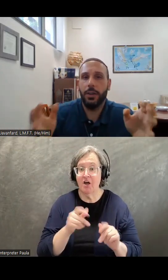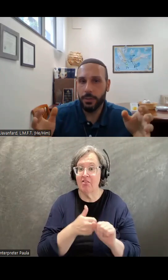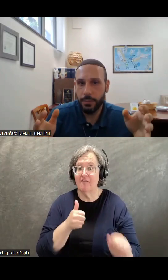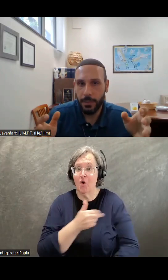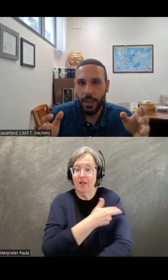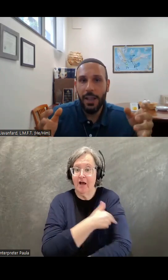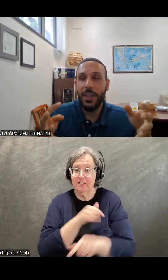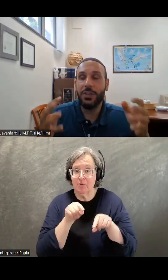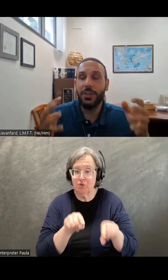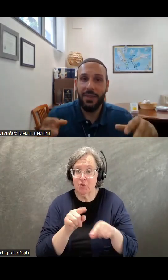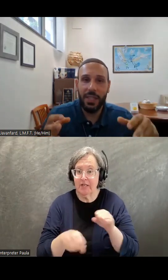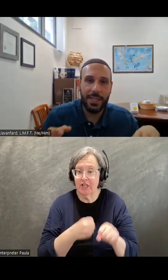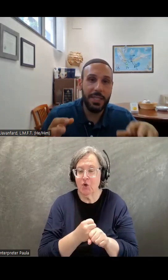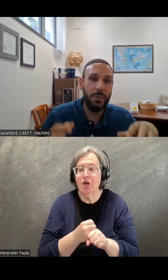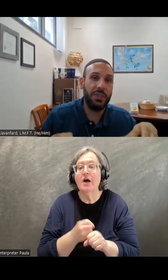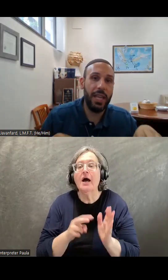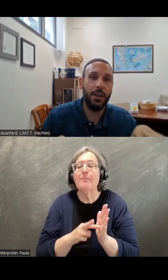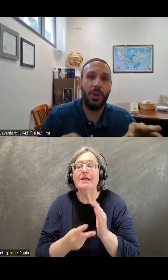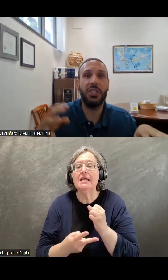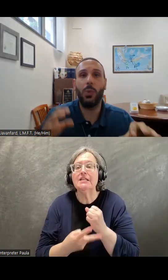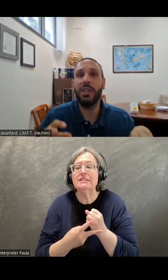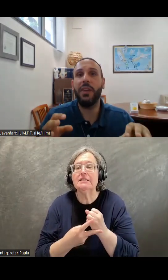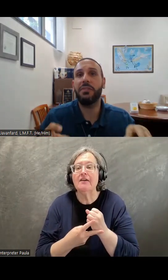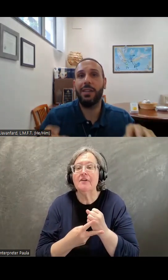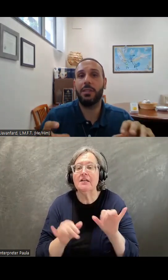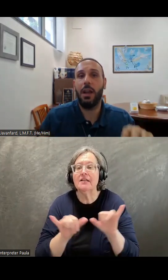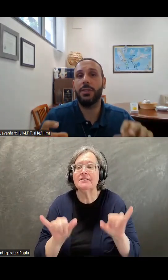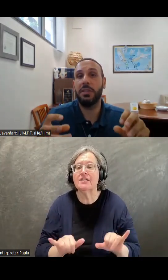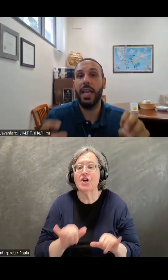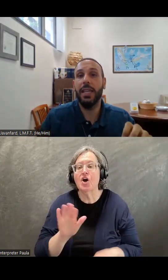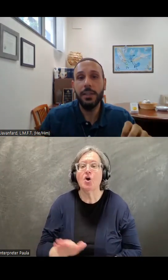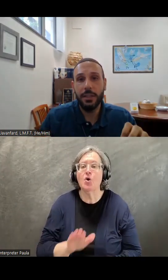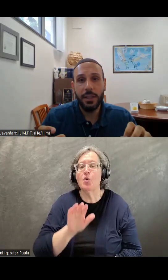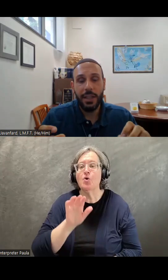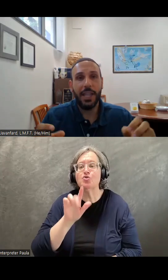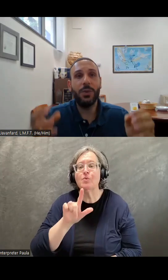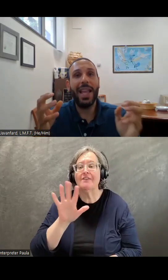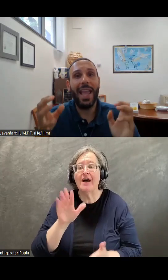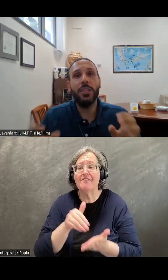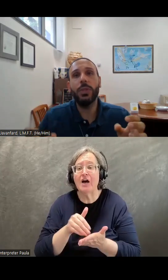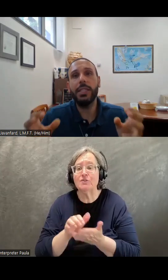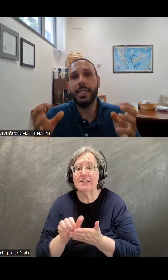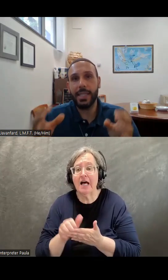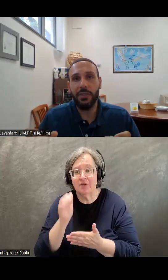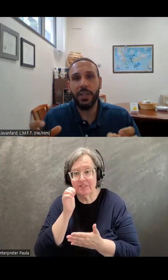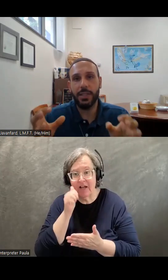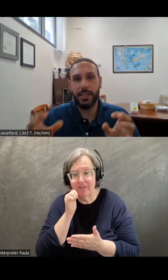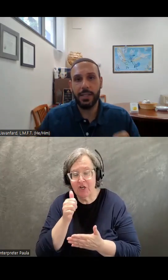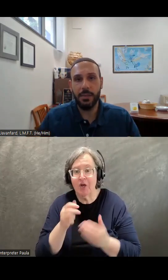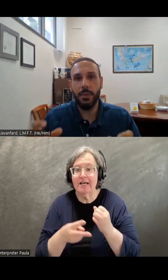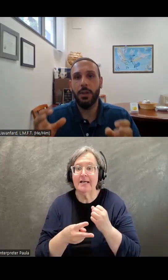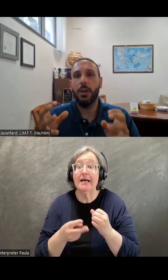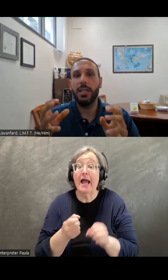given year, then you're saving the system of care roughly $25,000 a day, and you are annually saving